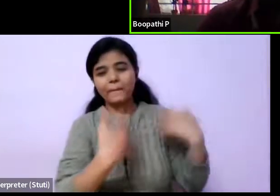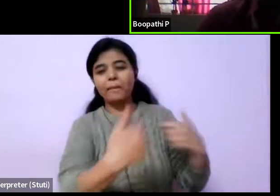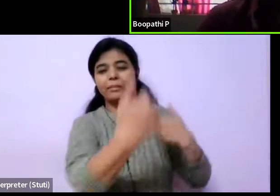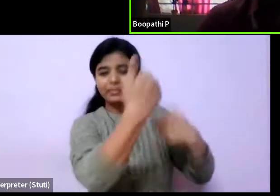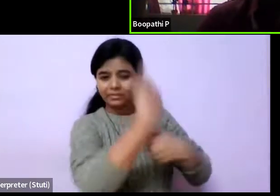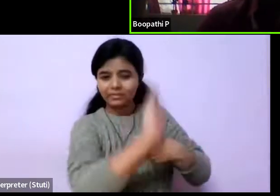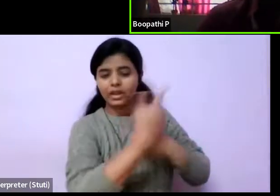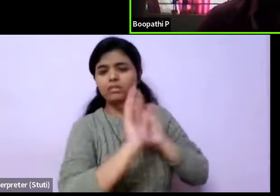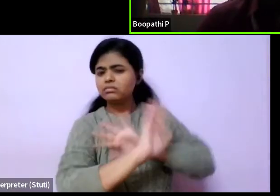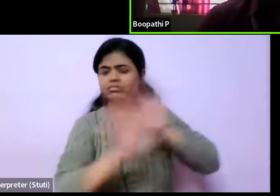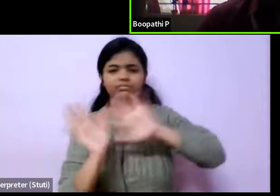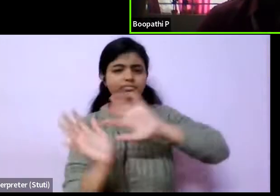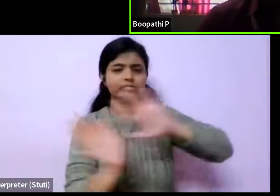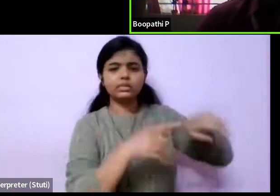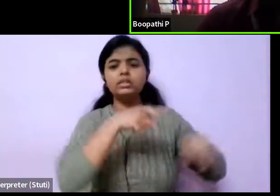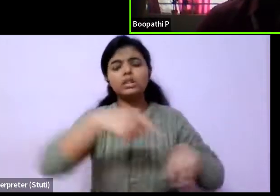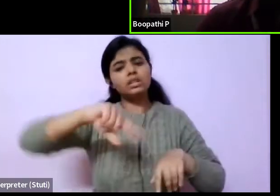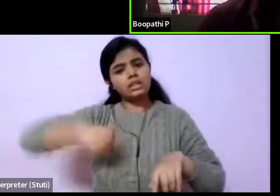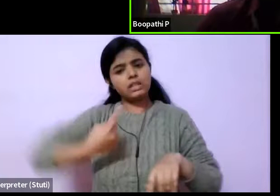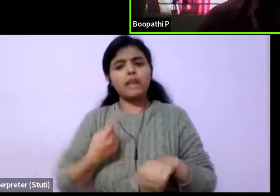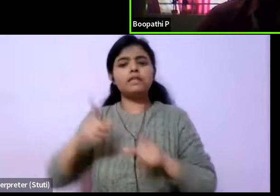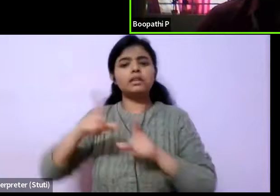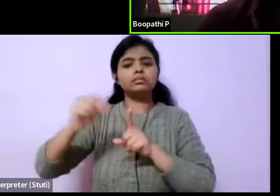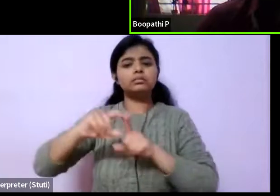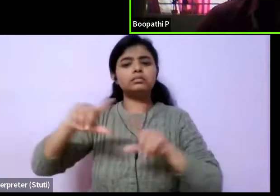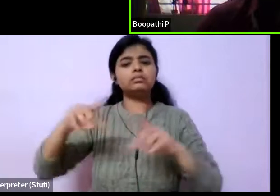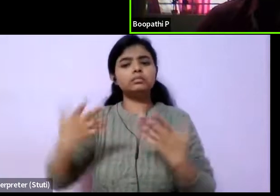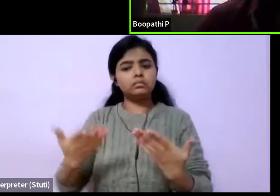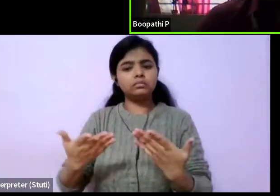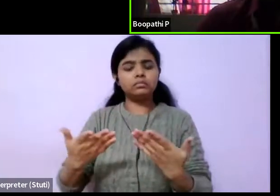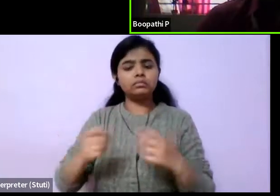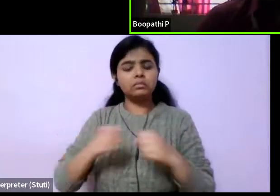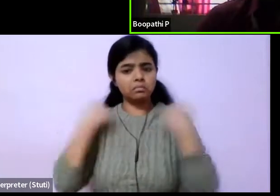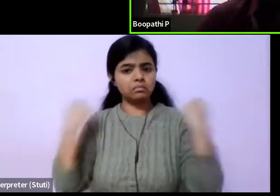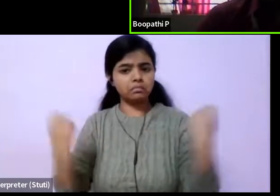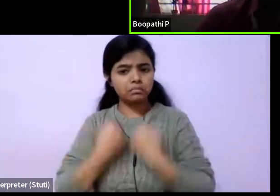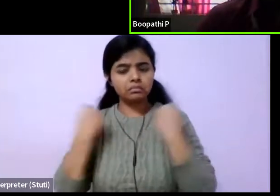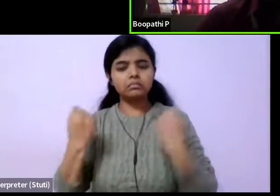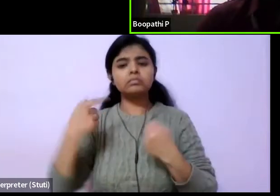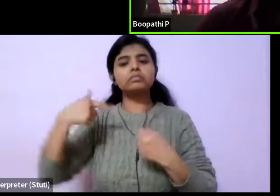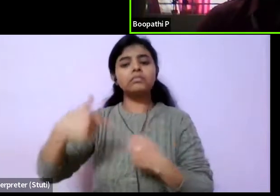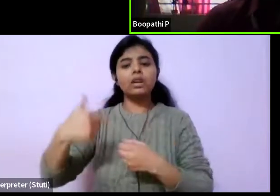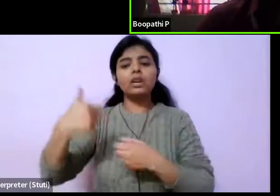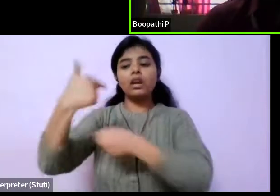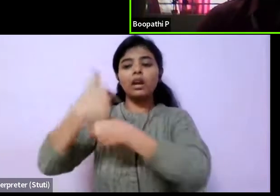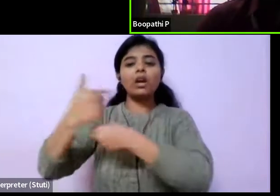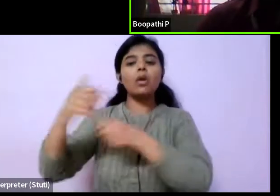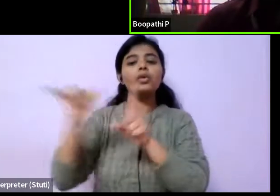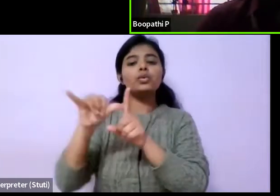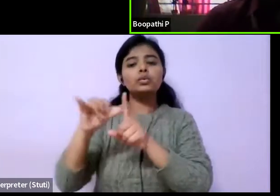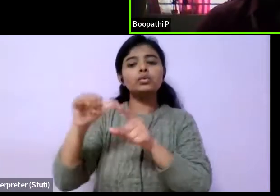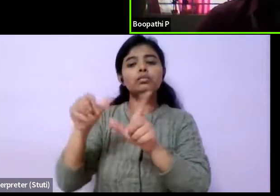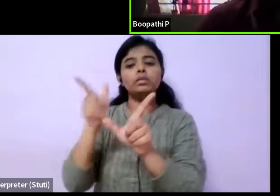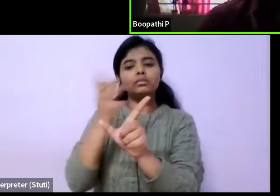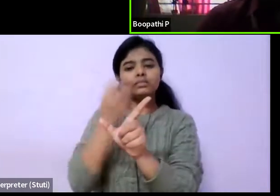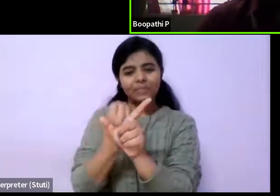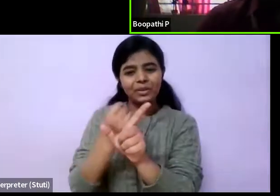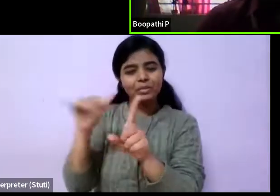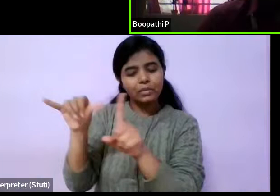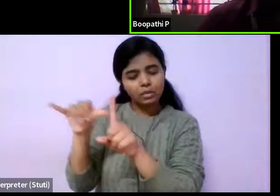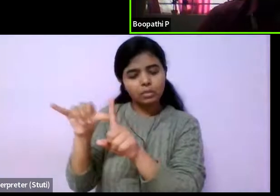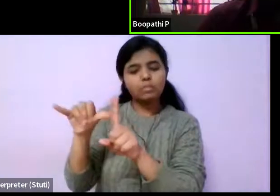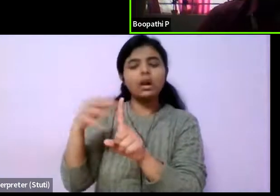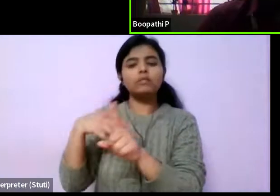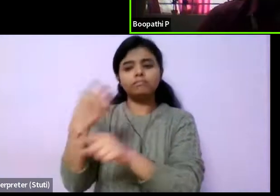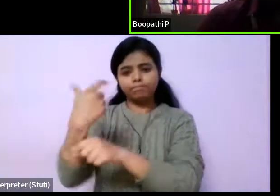This time they did not do so. Instead, they were covering media, the protest in their own YouTube channels and reaching out to so many